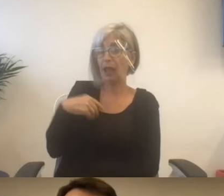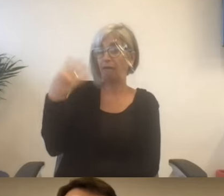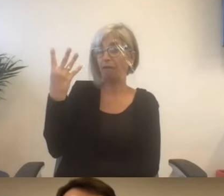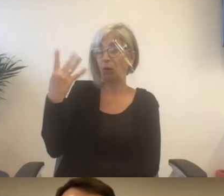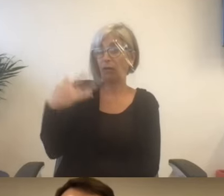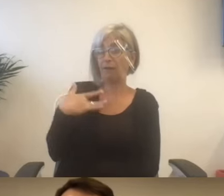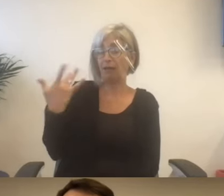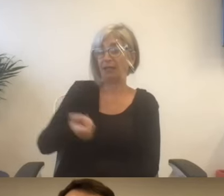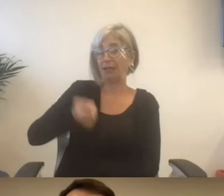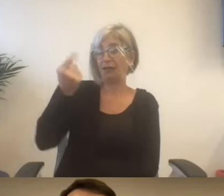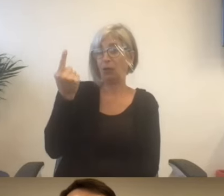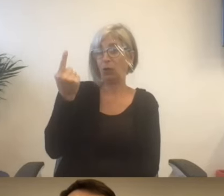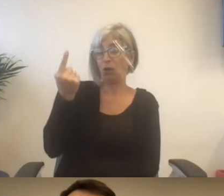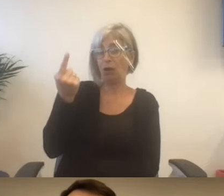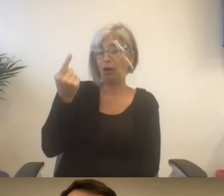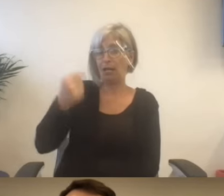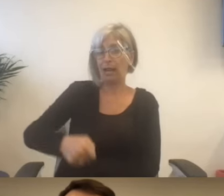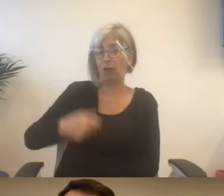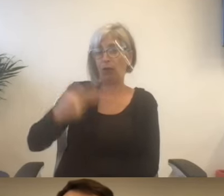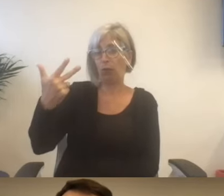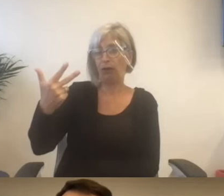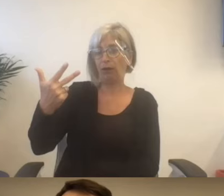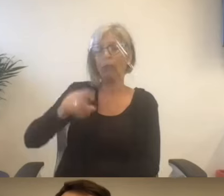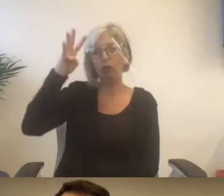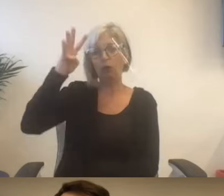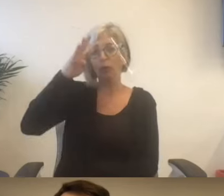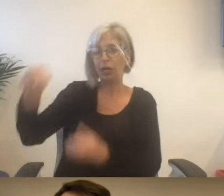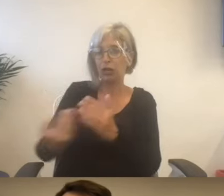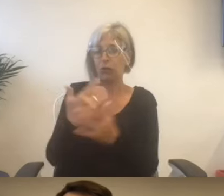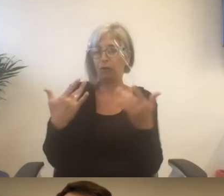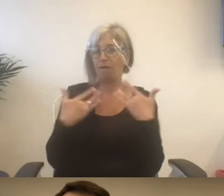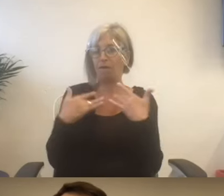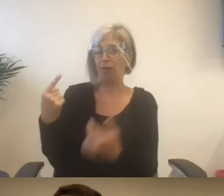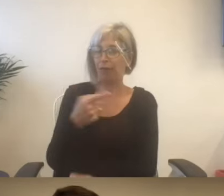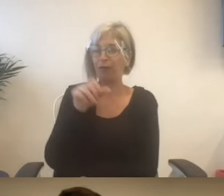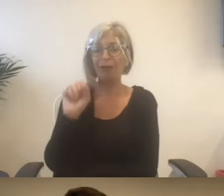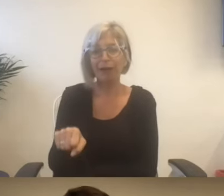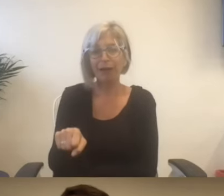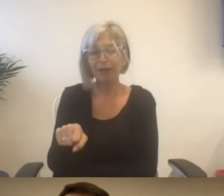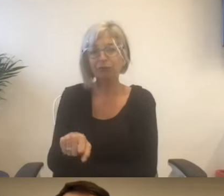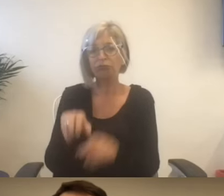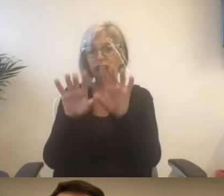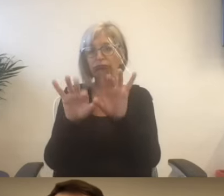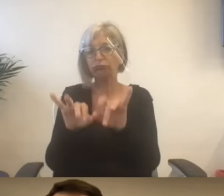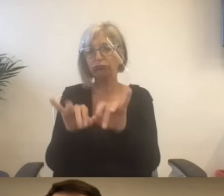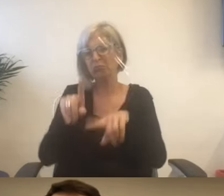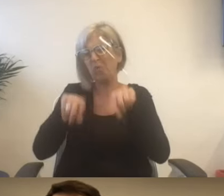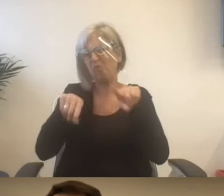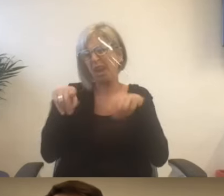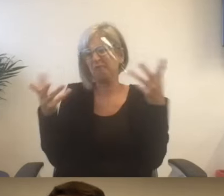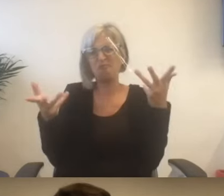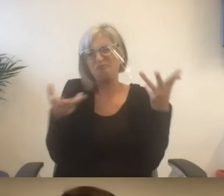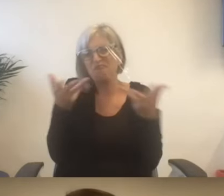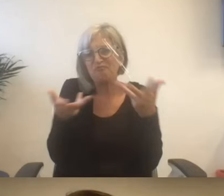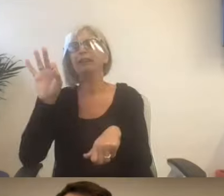I just deleted 1. We can create a new event here. I'll just fill it in with some random